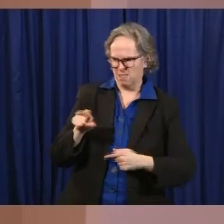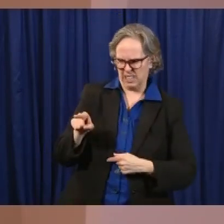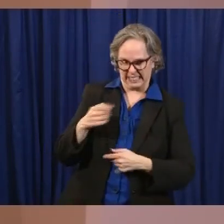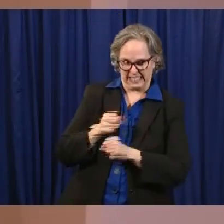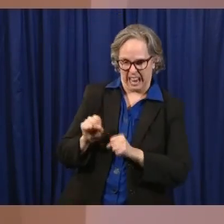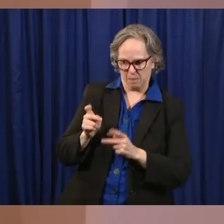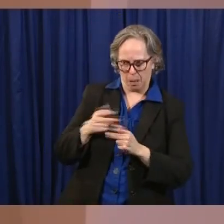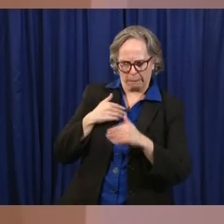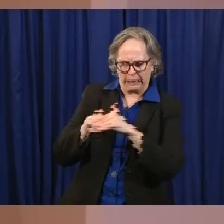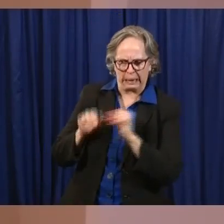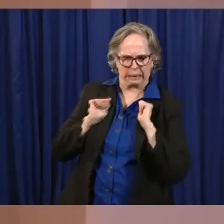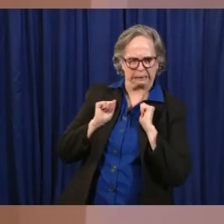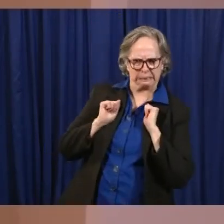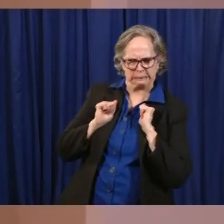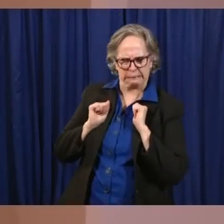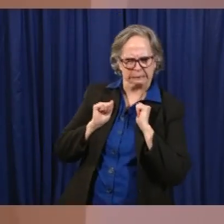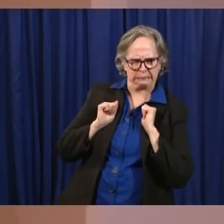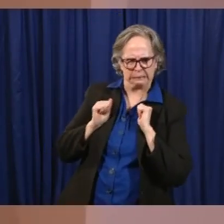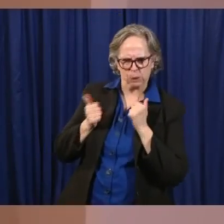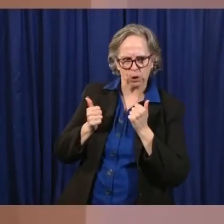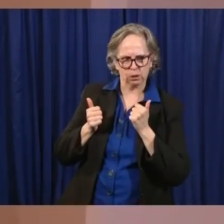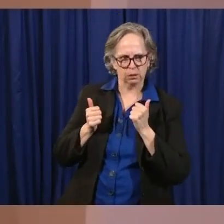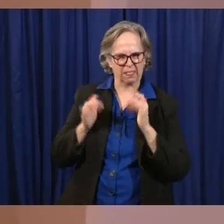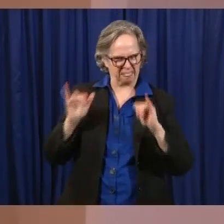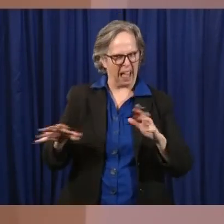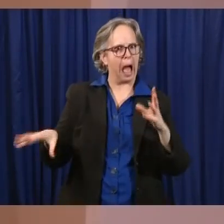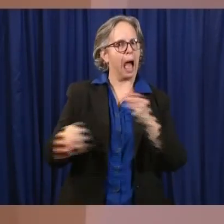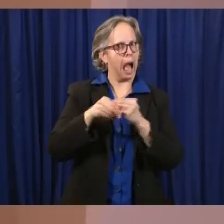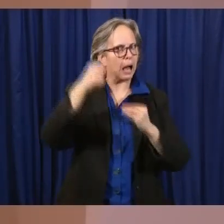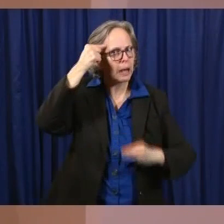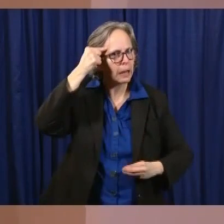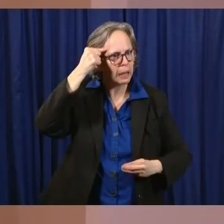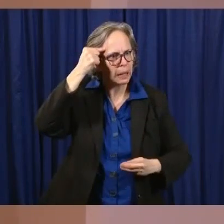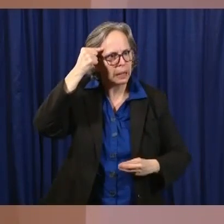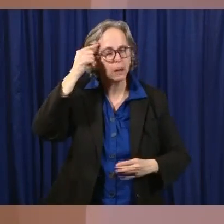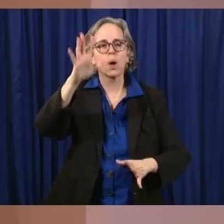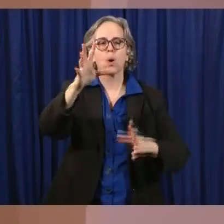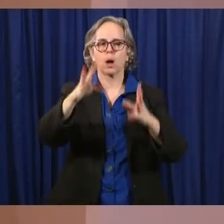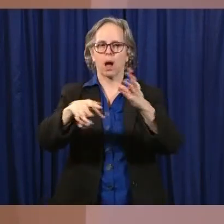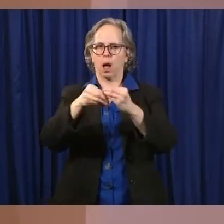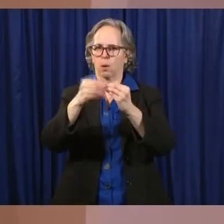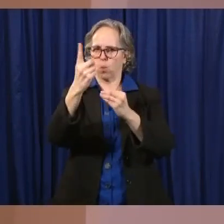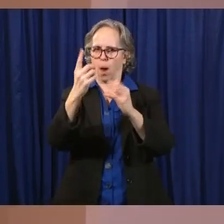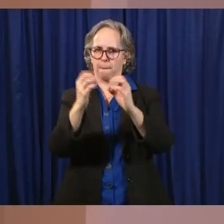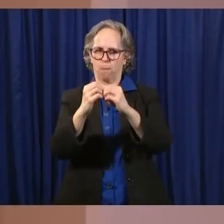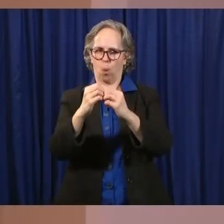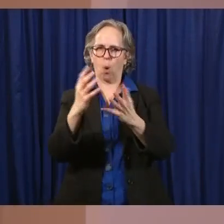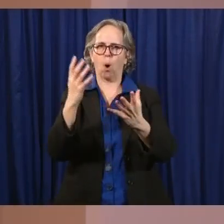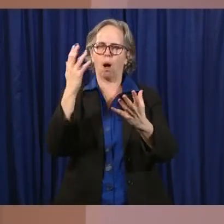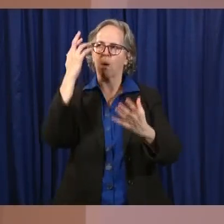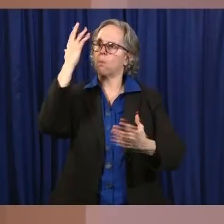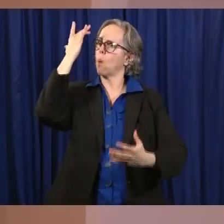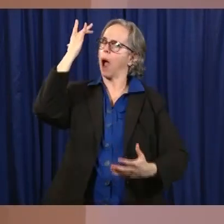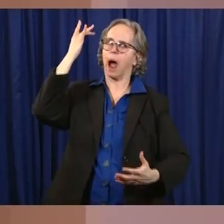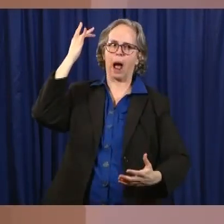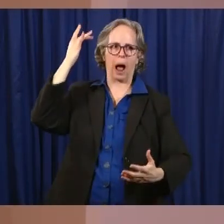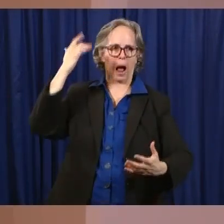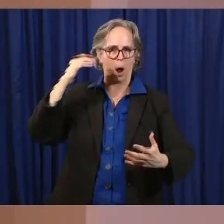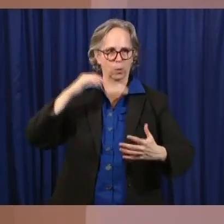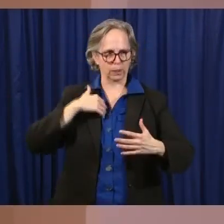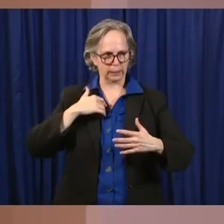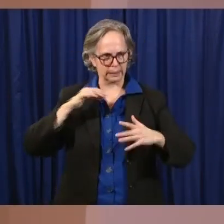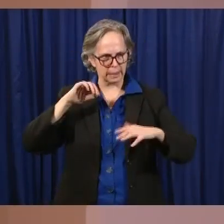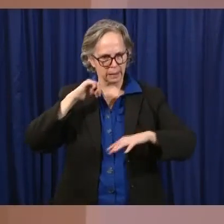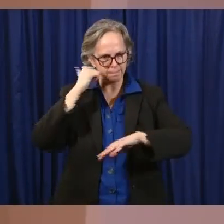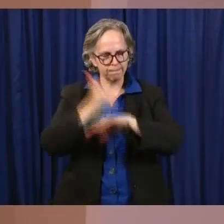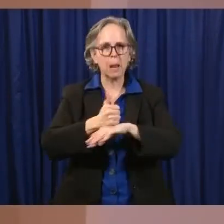customers to feel safe, and that's another reason that they see this as so important for them to do. So remember, think